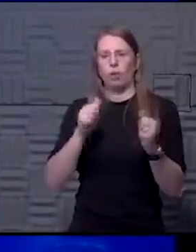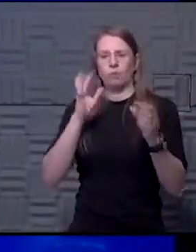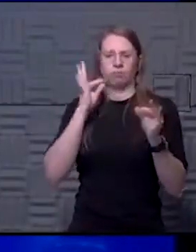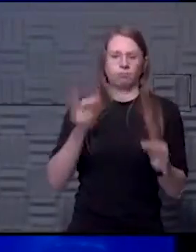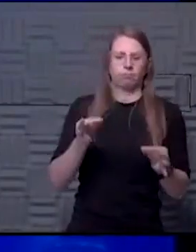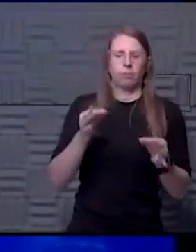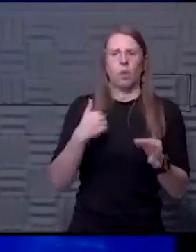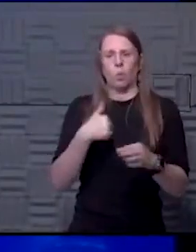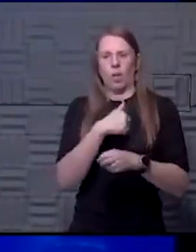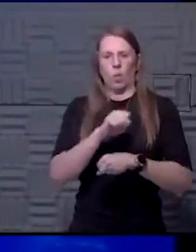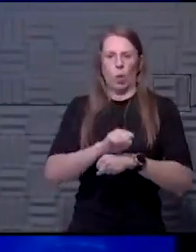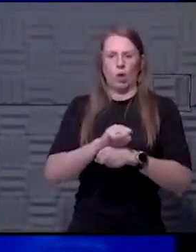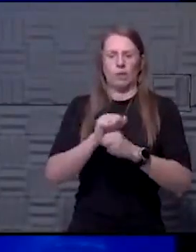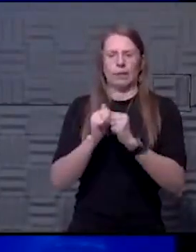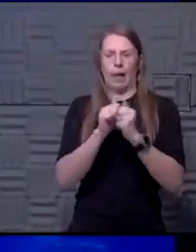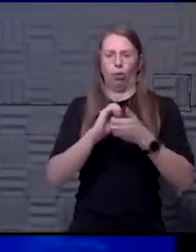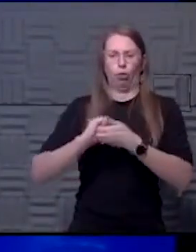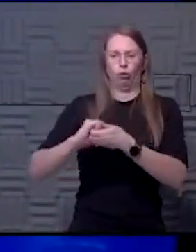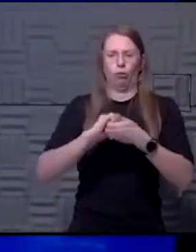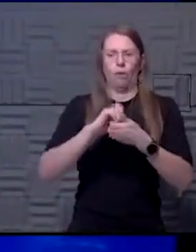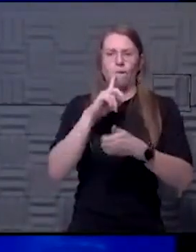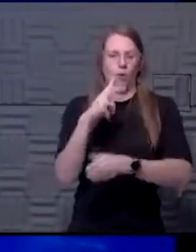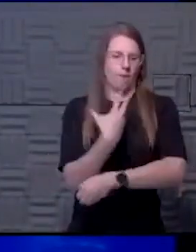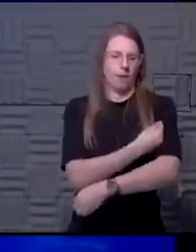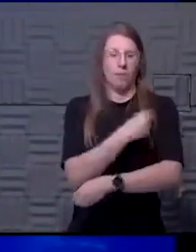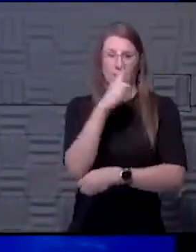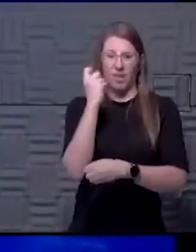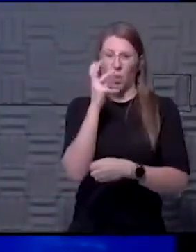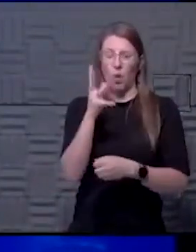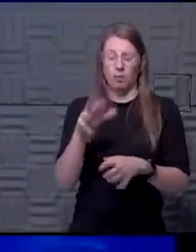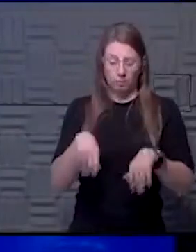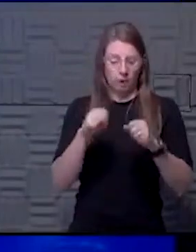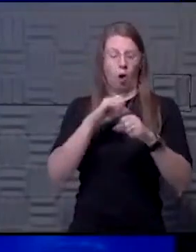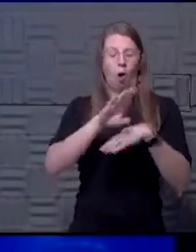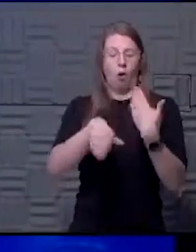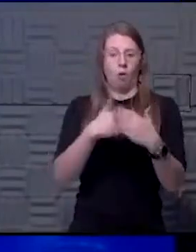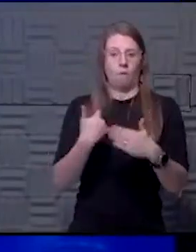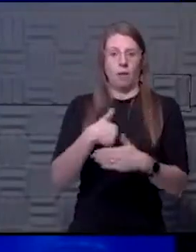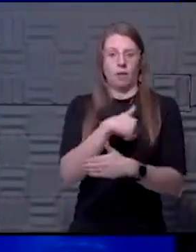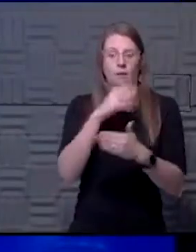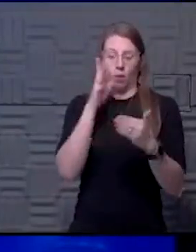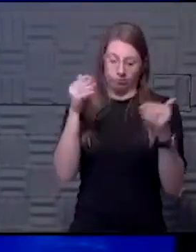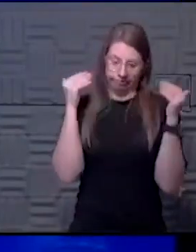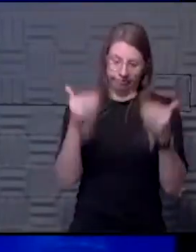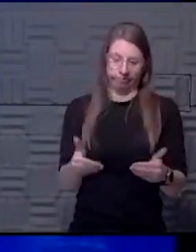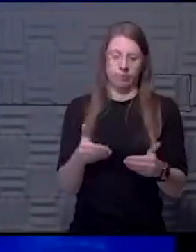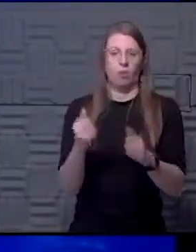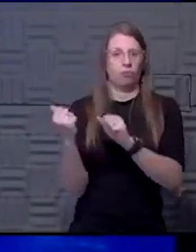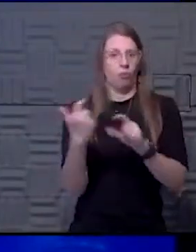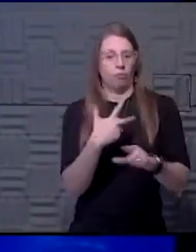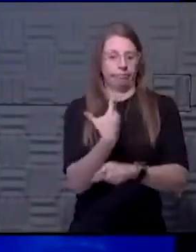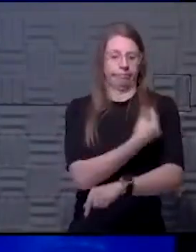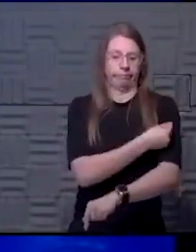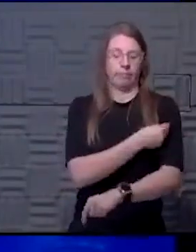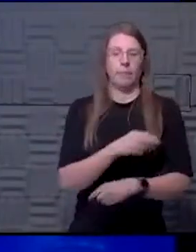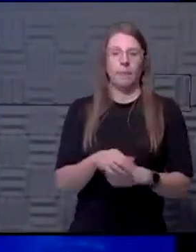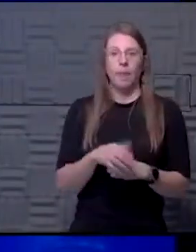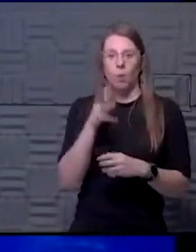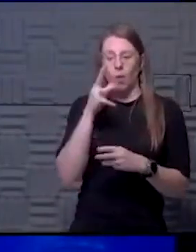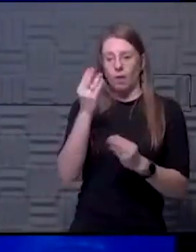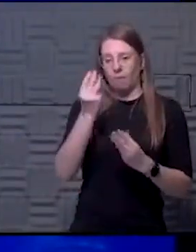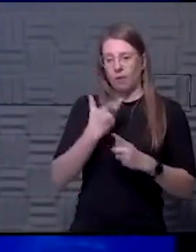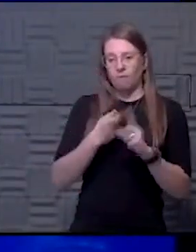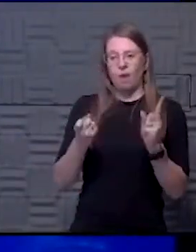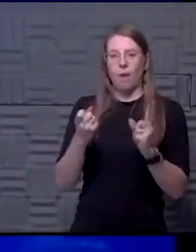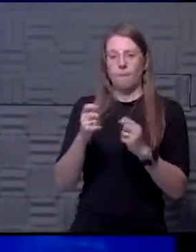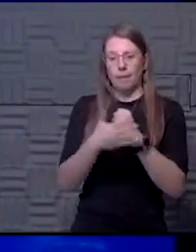how we can all work together to vaccinate, because it will take all of us to get this vaccination done. So I think, yes, you're going to get information from counties. I